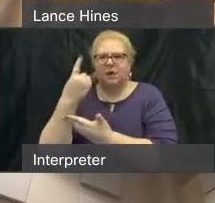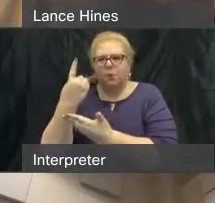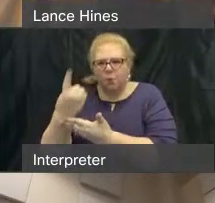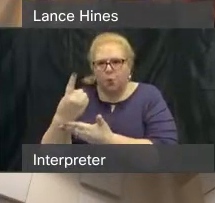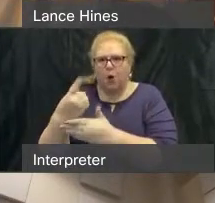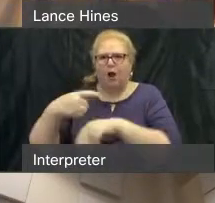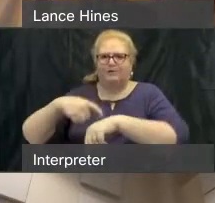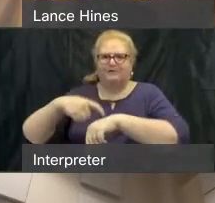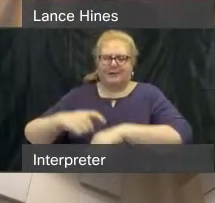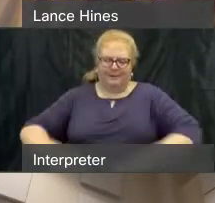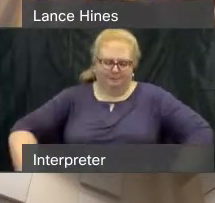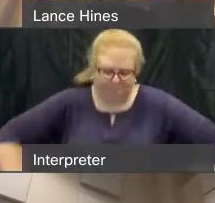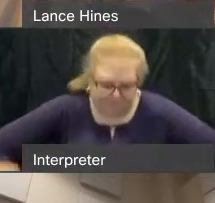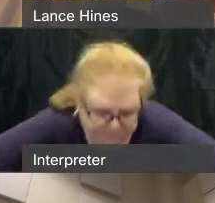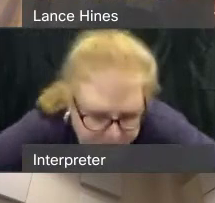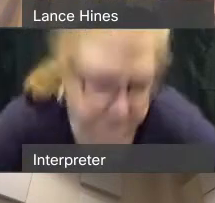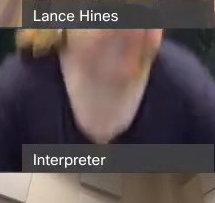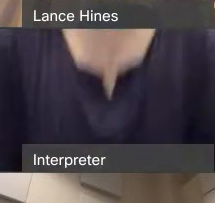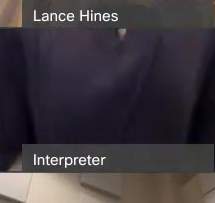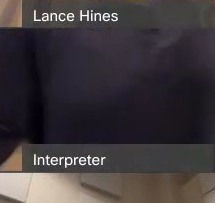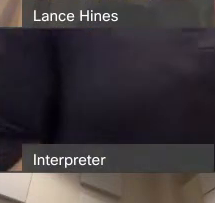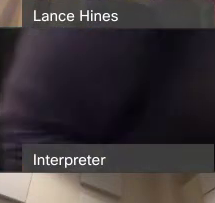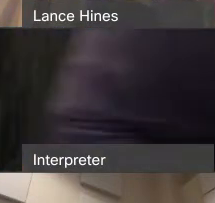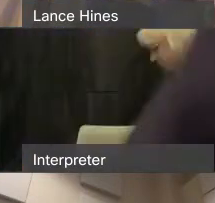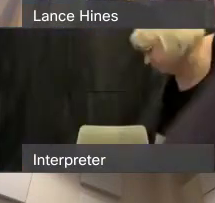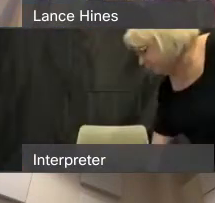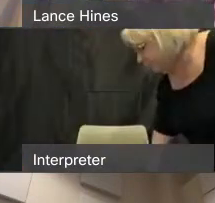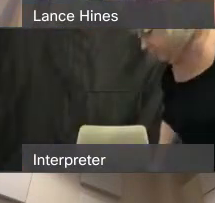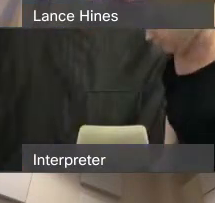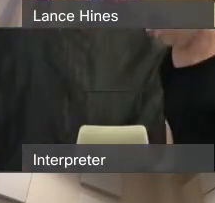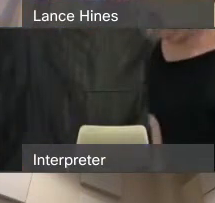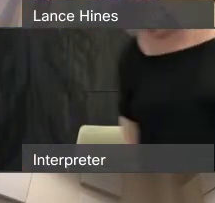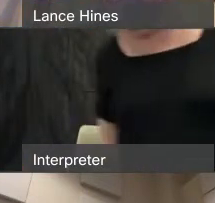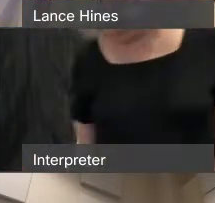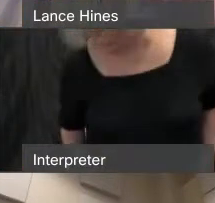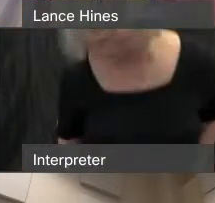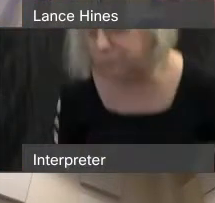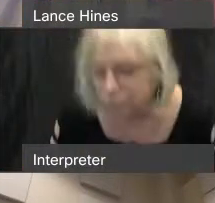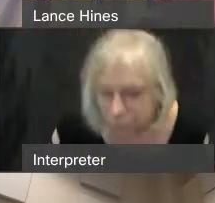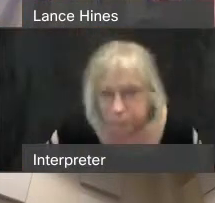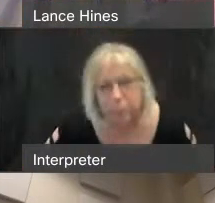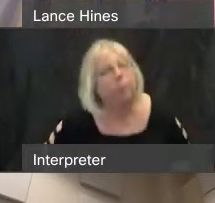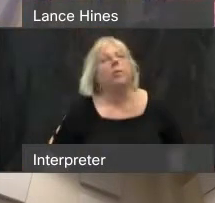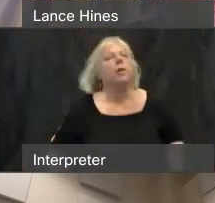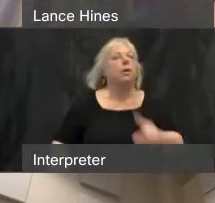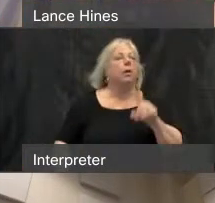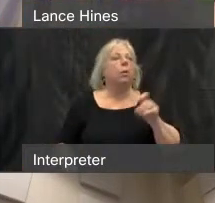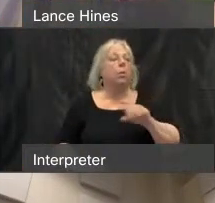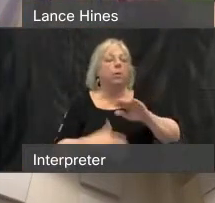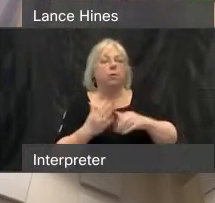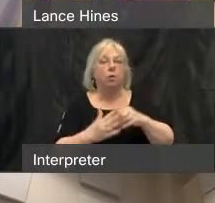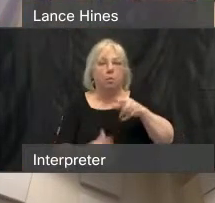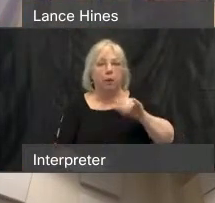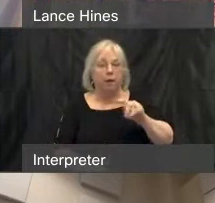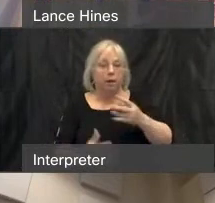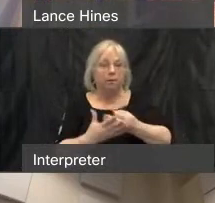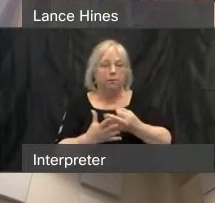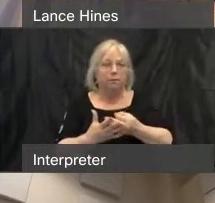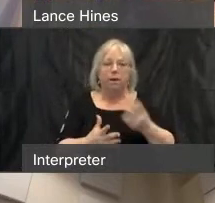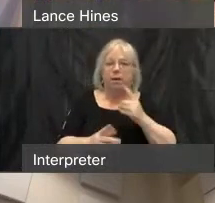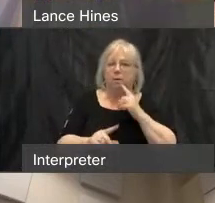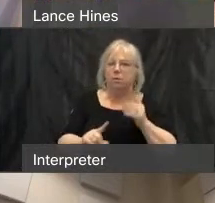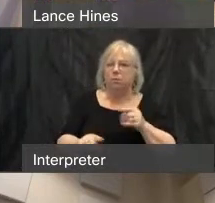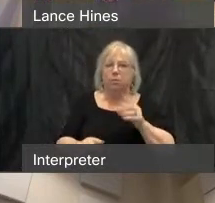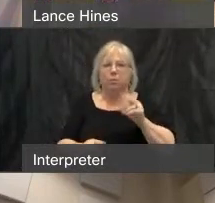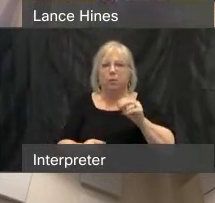swoop. So this is all PIT funding? It is totally grant funded, totally independent. There is no city funding